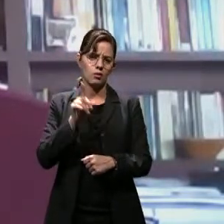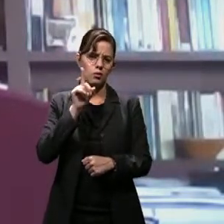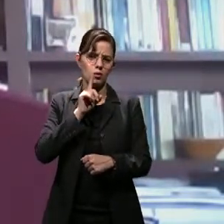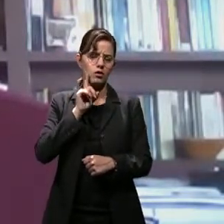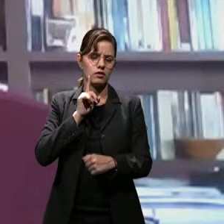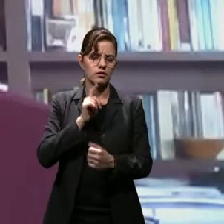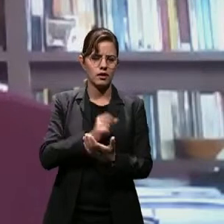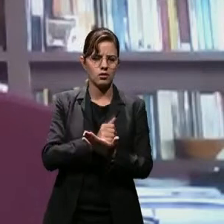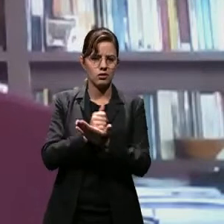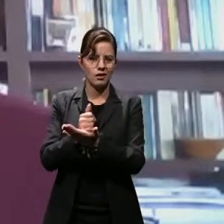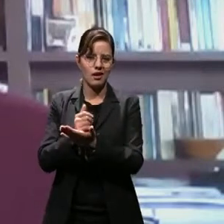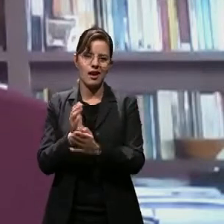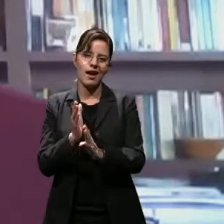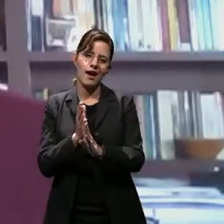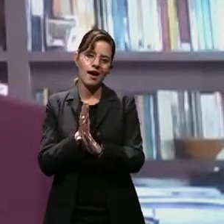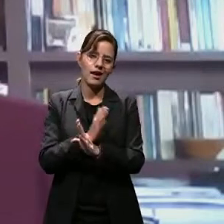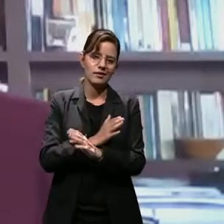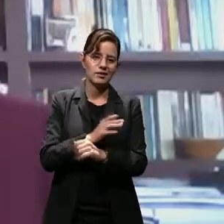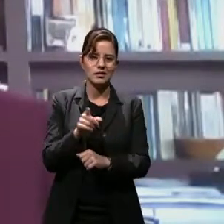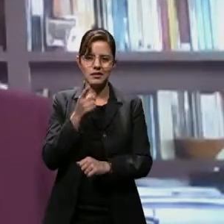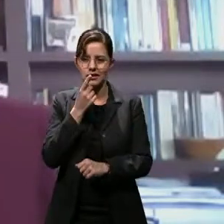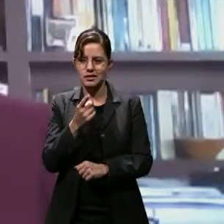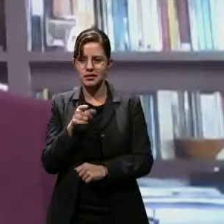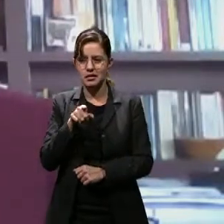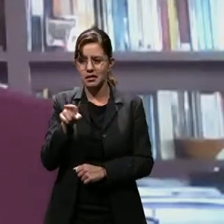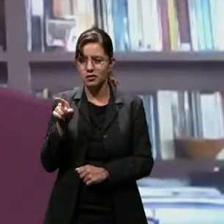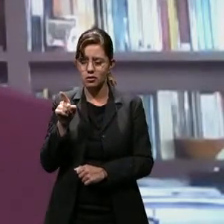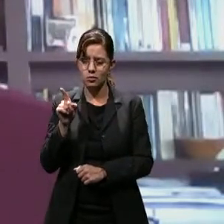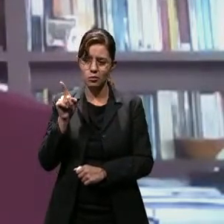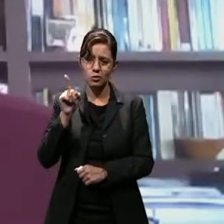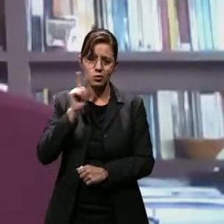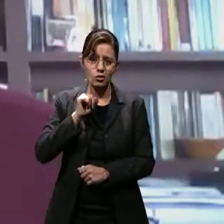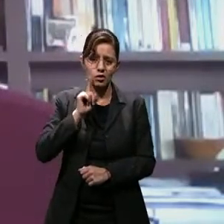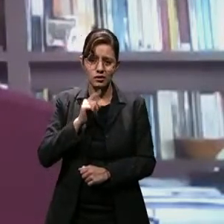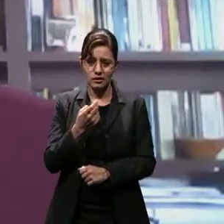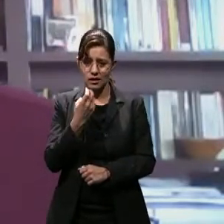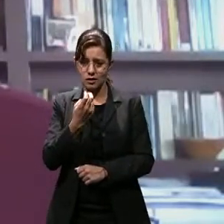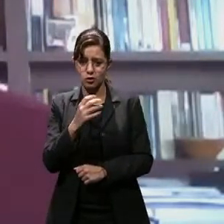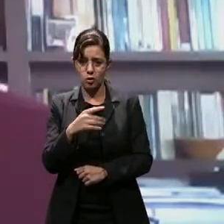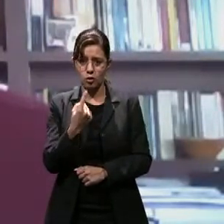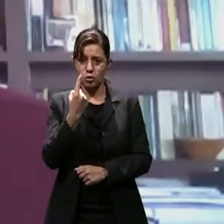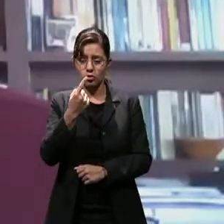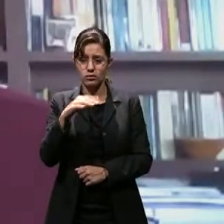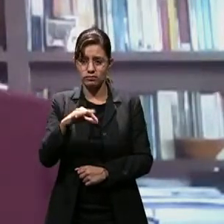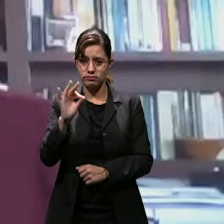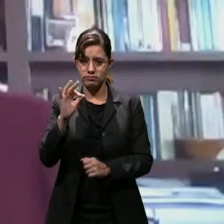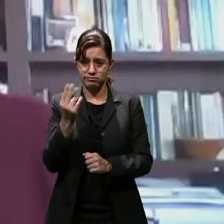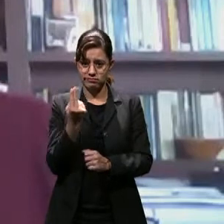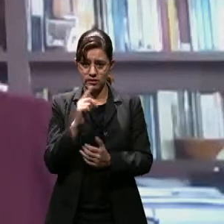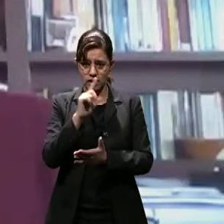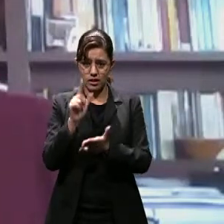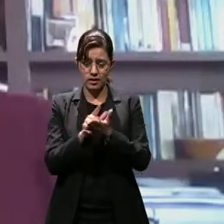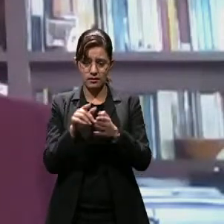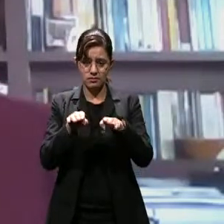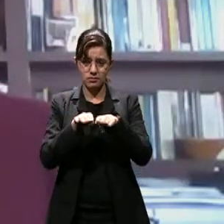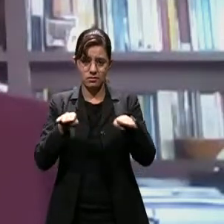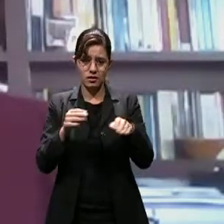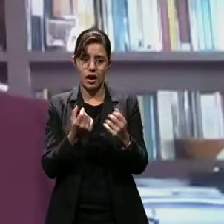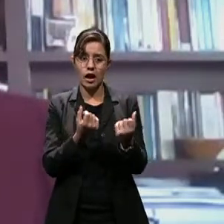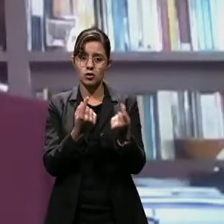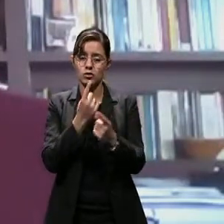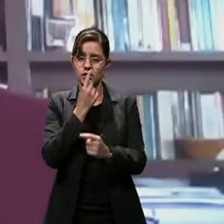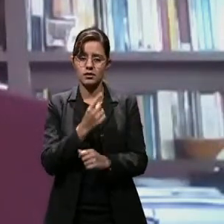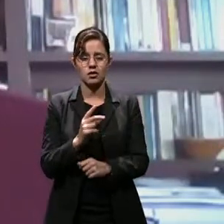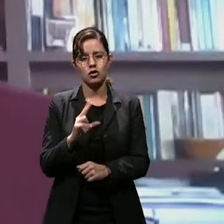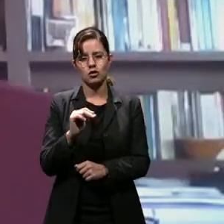And even they have pointed out that parity was not applicable to them. And for this, they should take